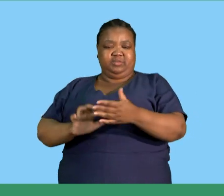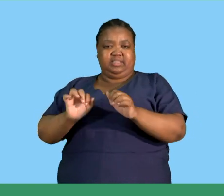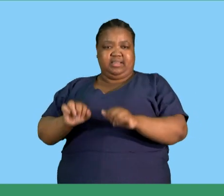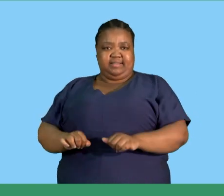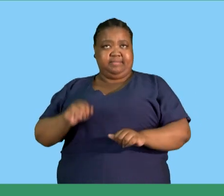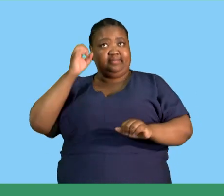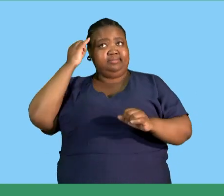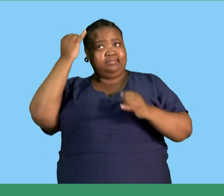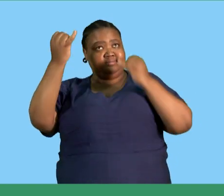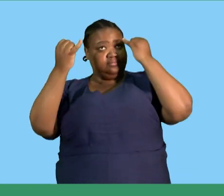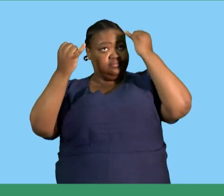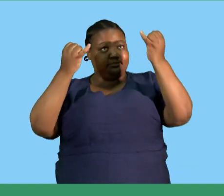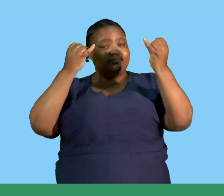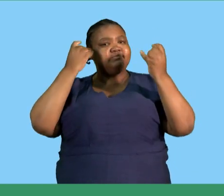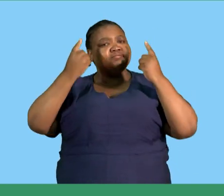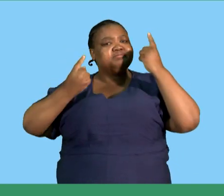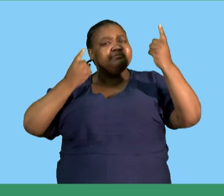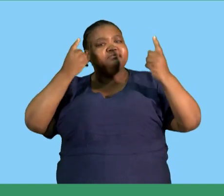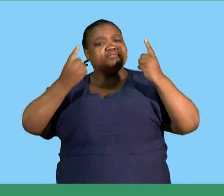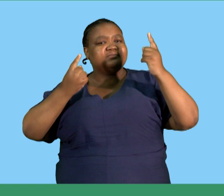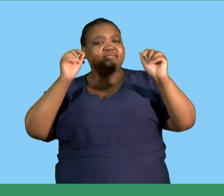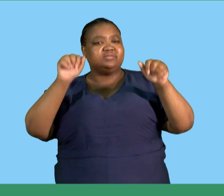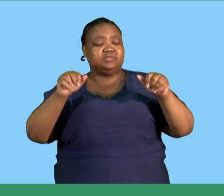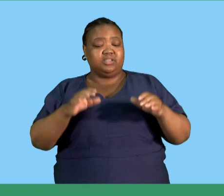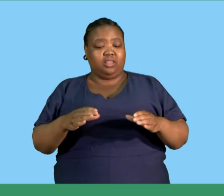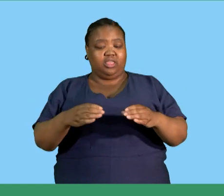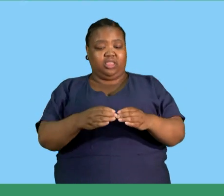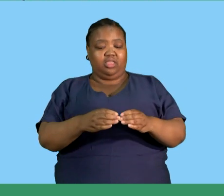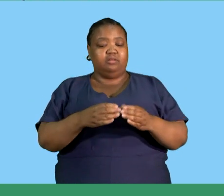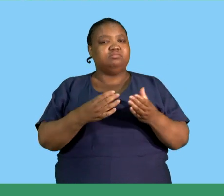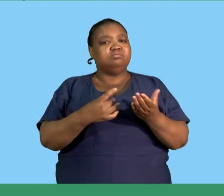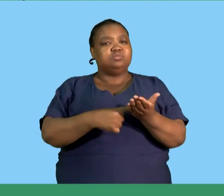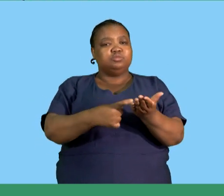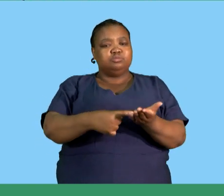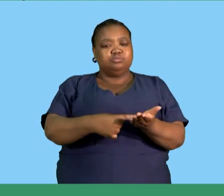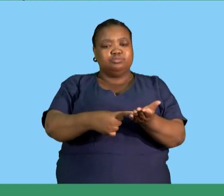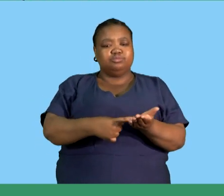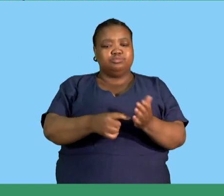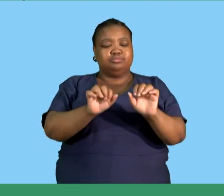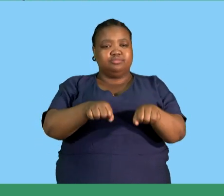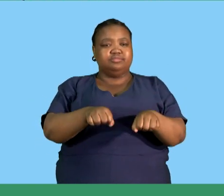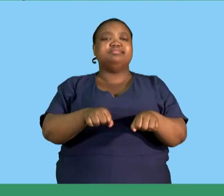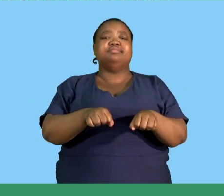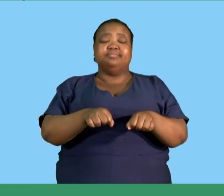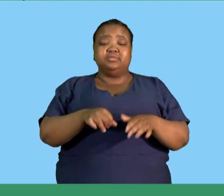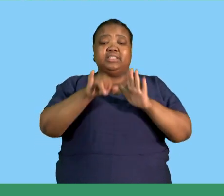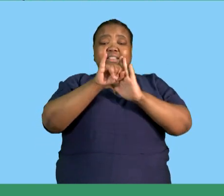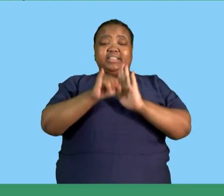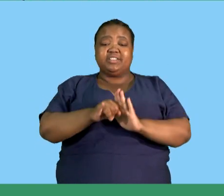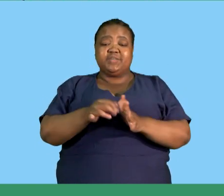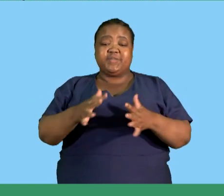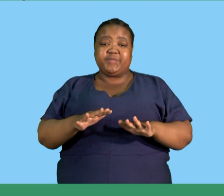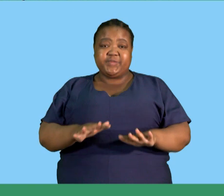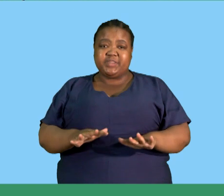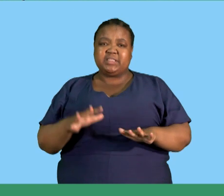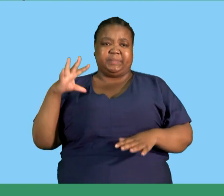be focusing on brainstorming and nominal group technique for this lesson. Not only should you be able to identify them, but you should be able